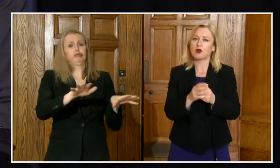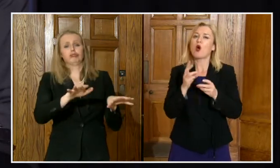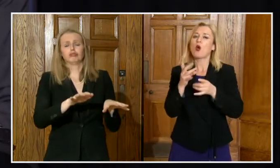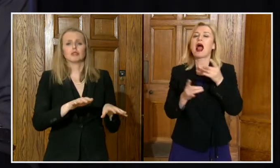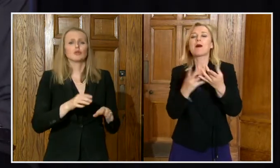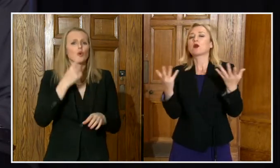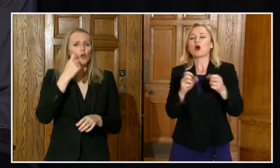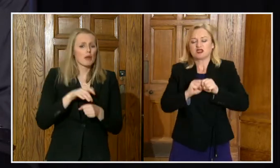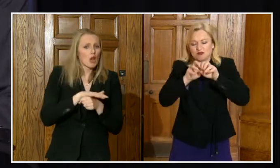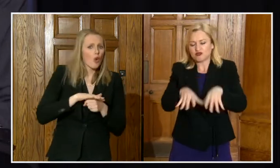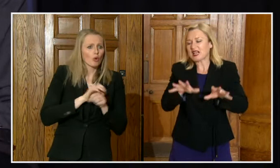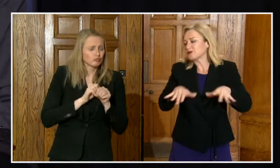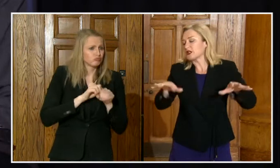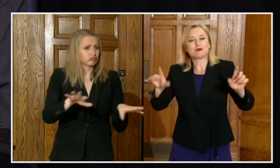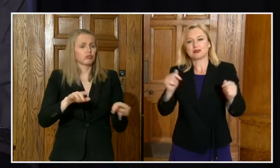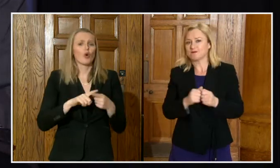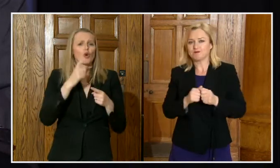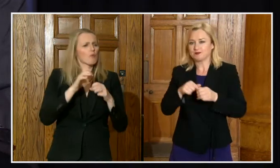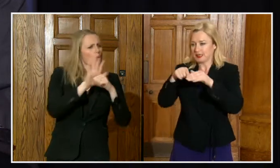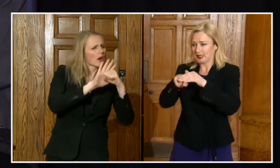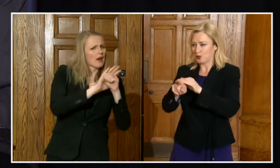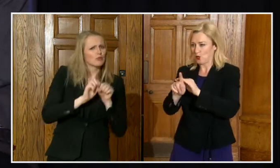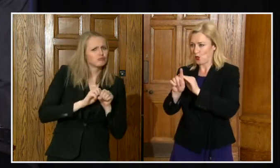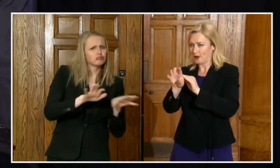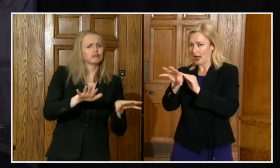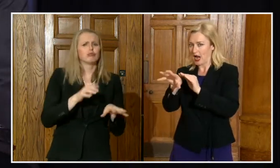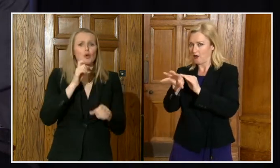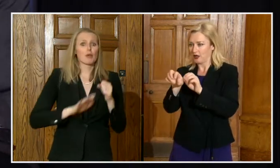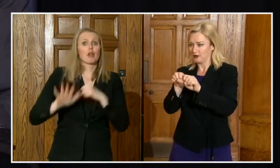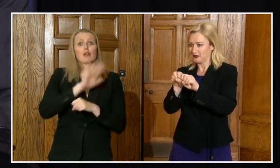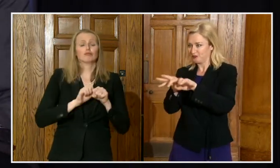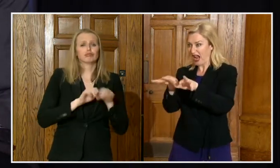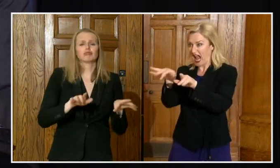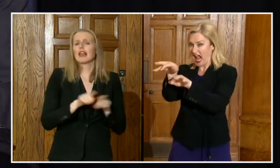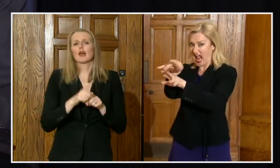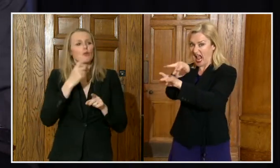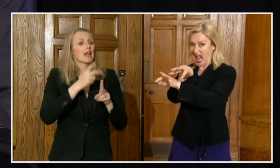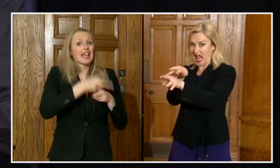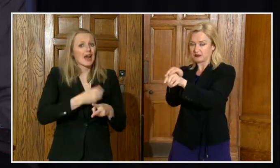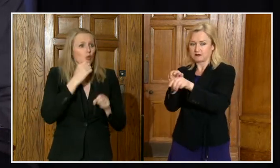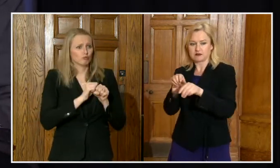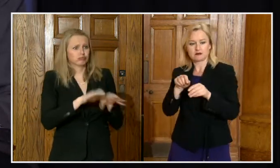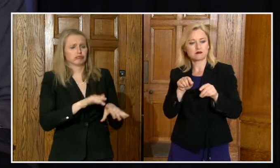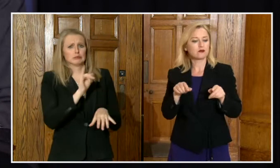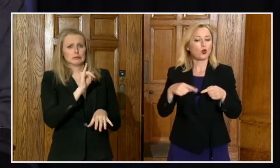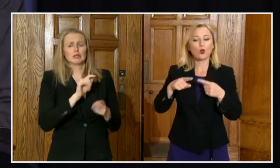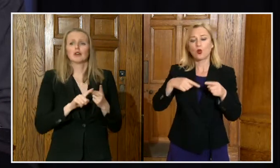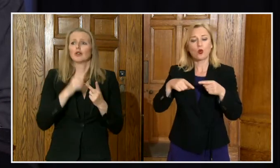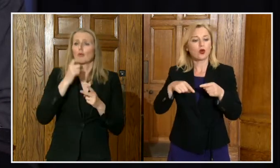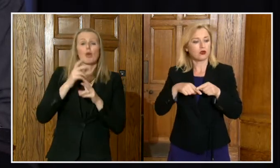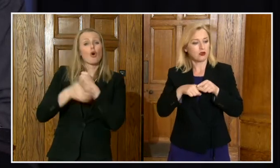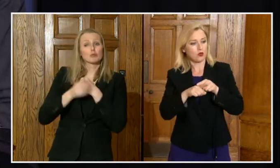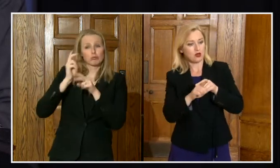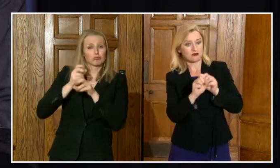local, they may be, as Minister has said, continue to be in our hospitals, they may be in our care homes, or they may be in a range of